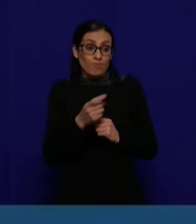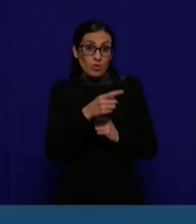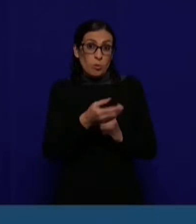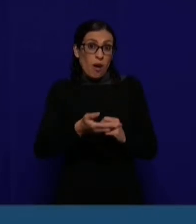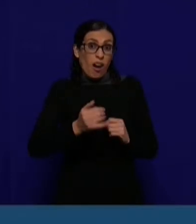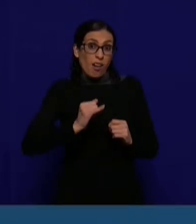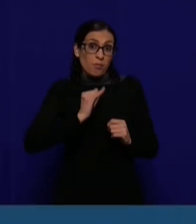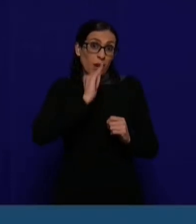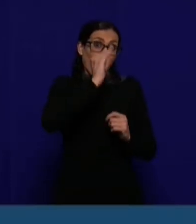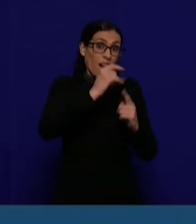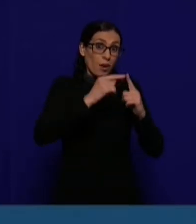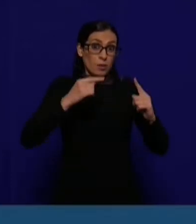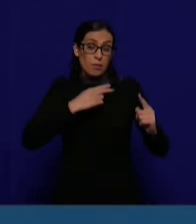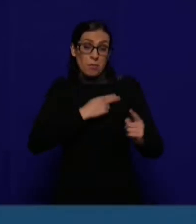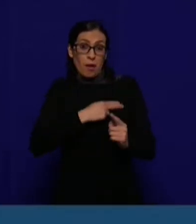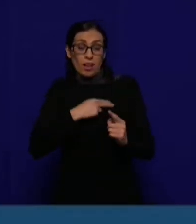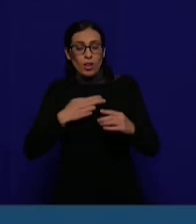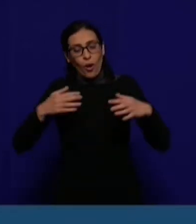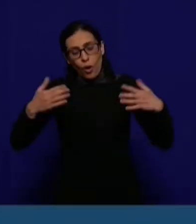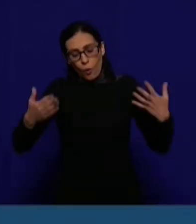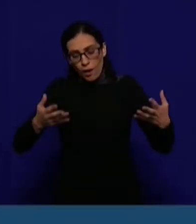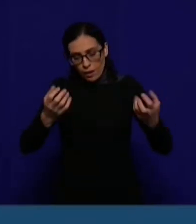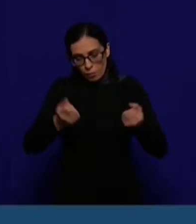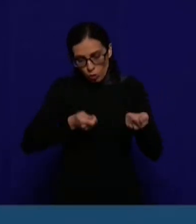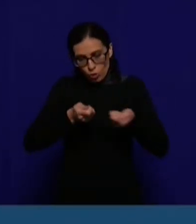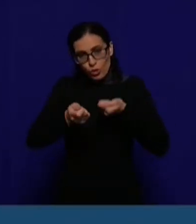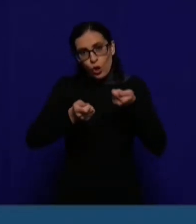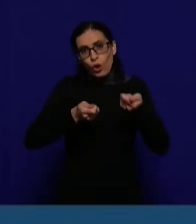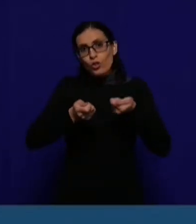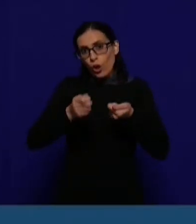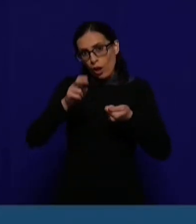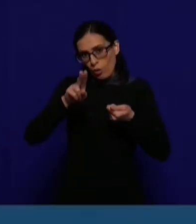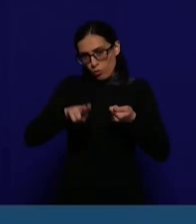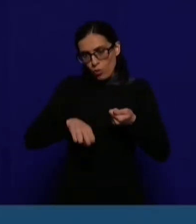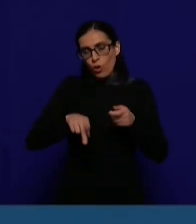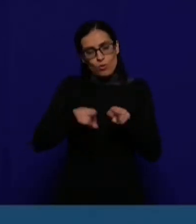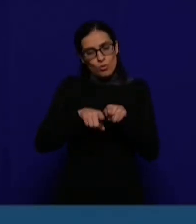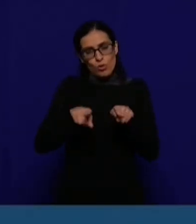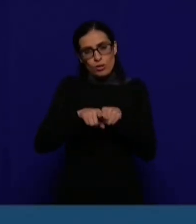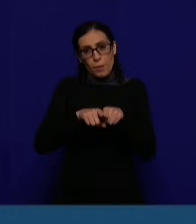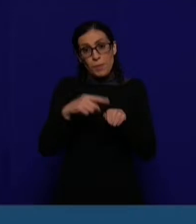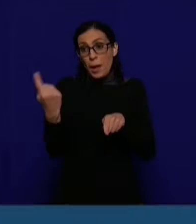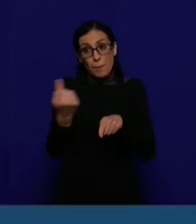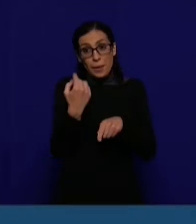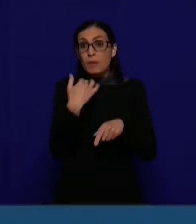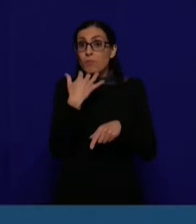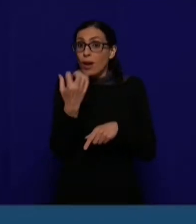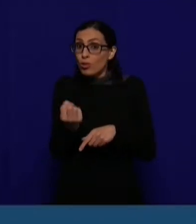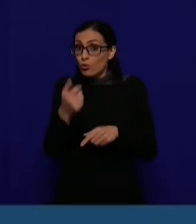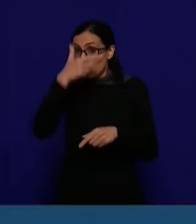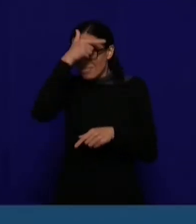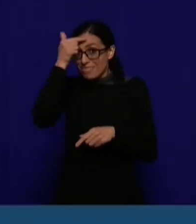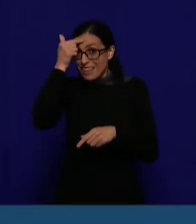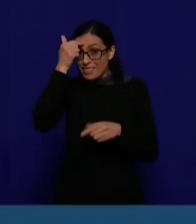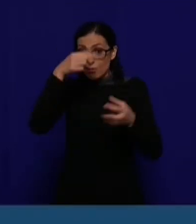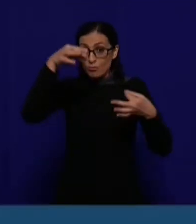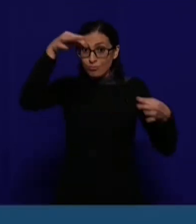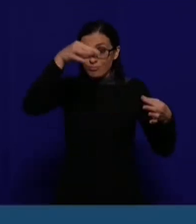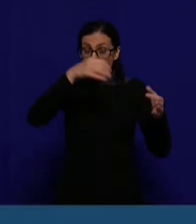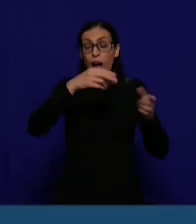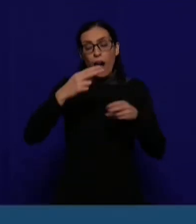huwa importanti li jibqa' il-kontroll hemmhekk ukoll. Dawk in-nies li ma jġibux it-test, aħna nagħmluhom it-test għaw